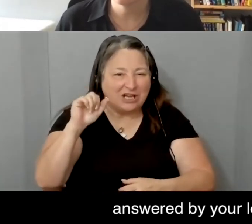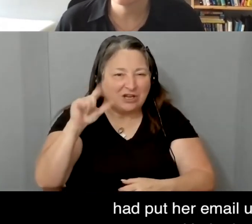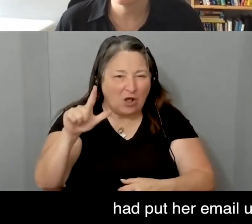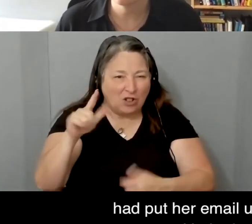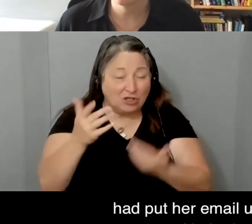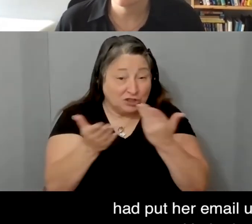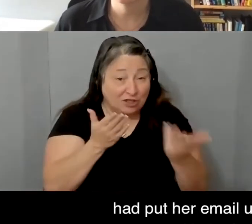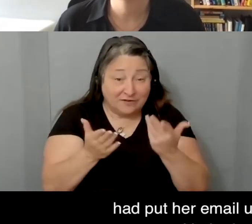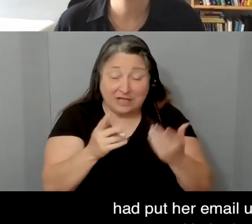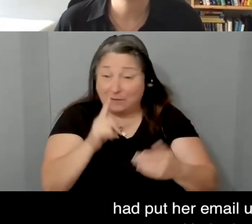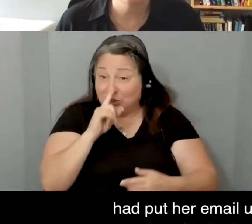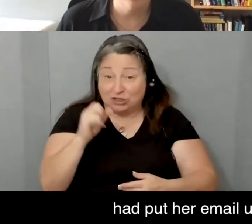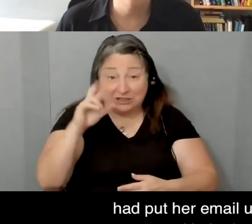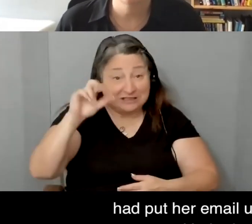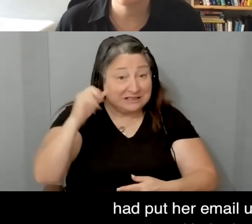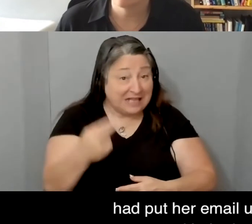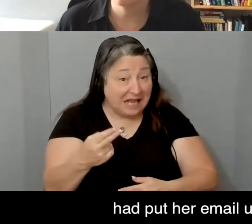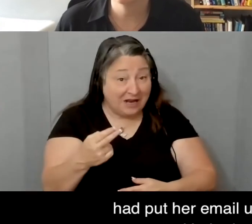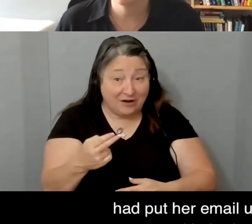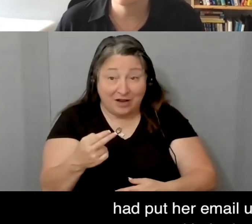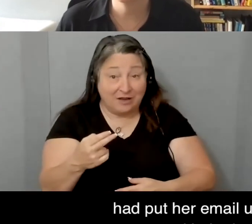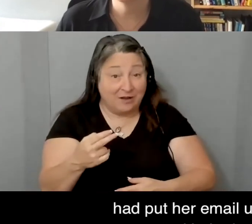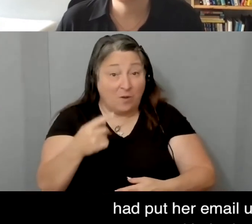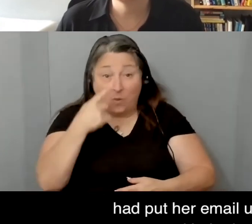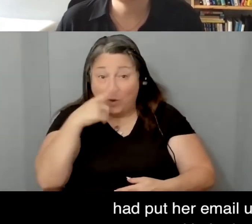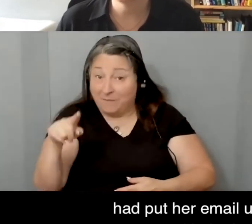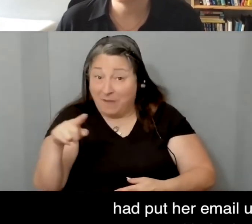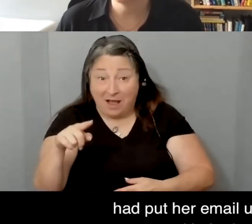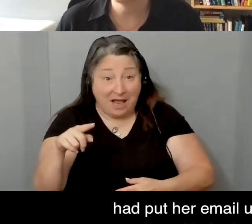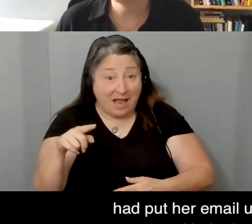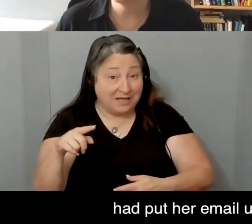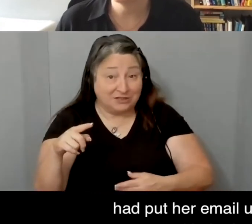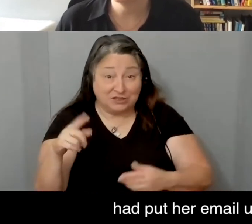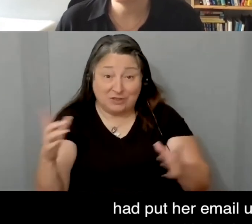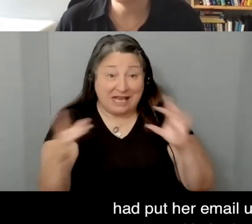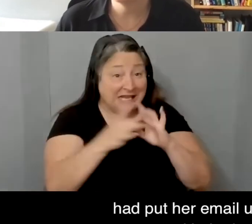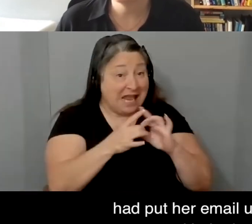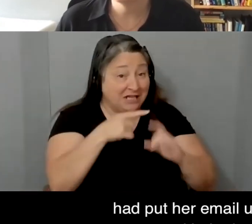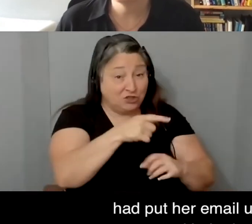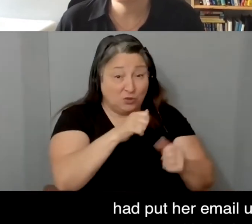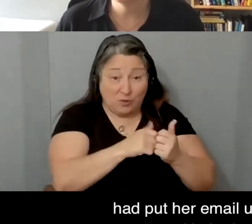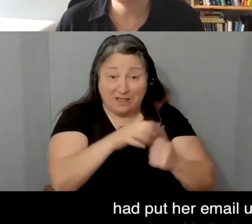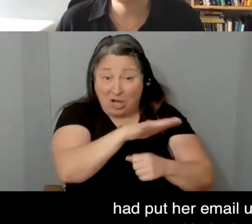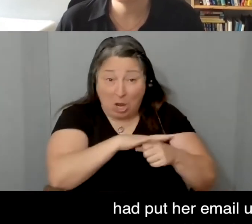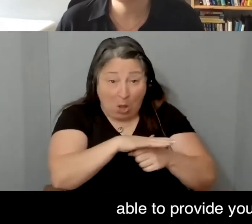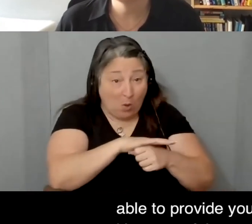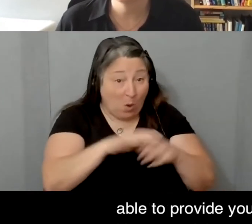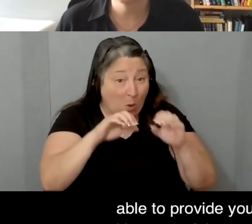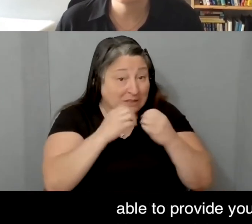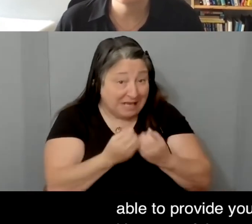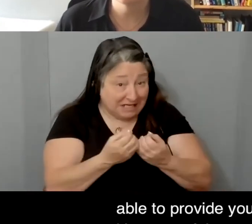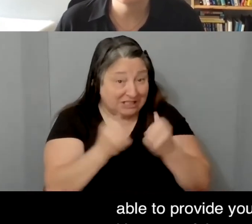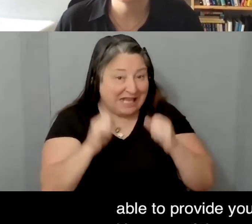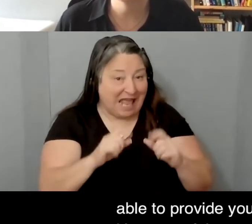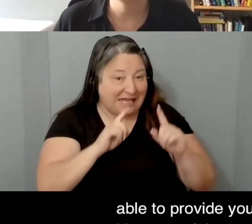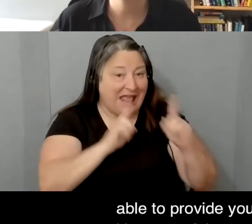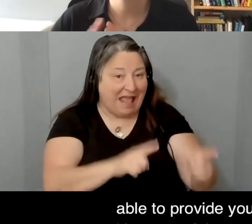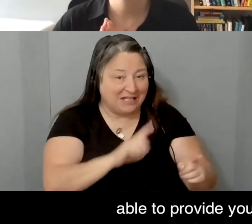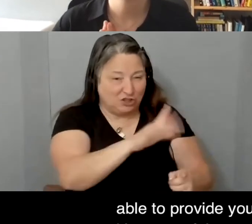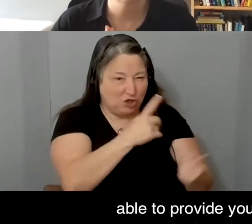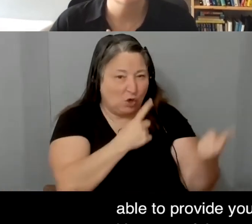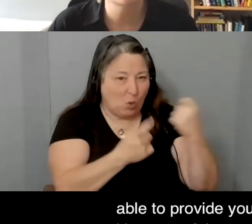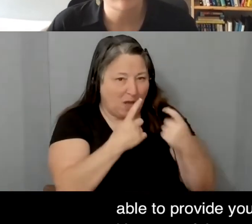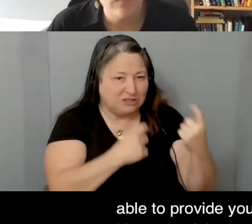She had put her email up before, and she can connect you with the local organization, and that will be able to provide you with that